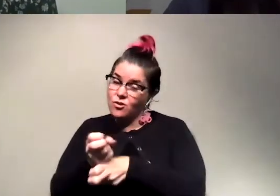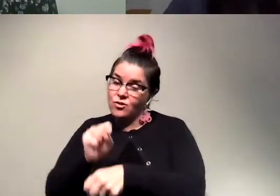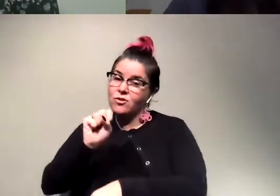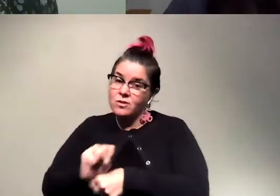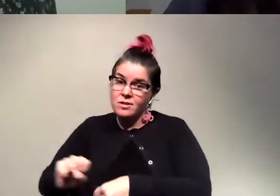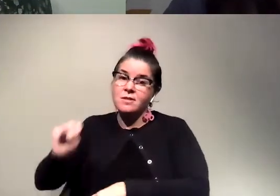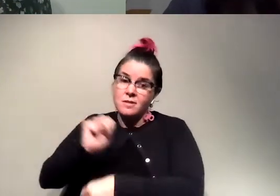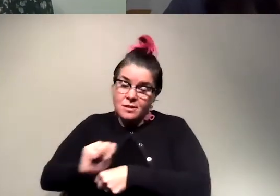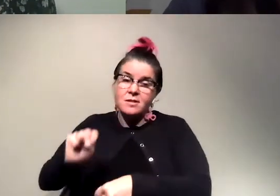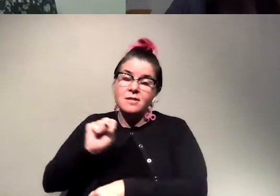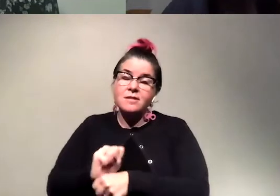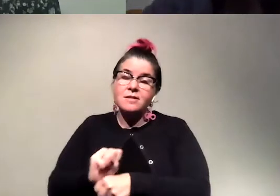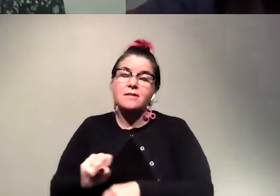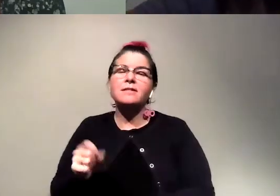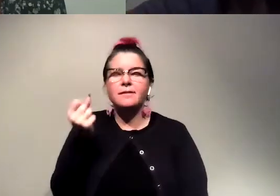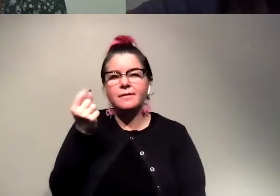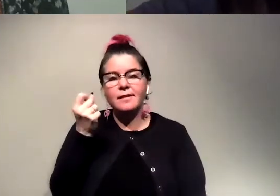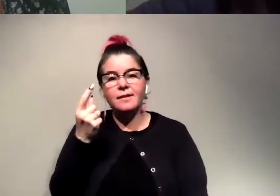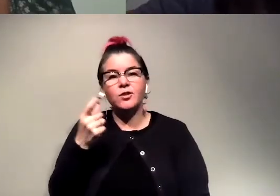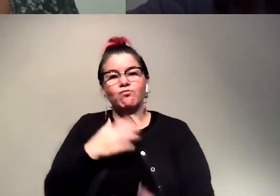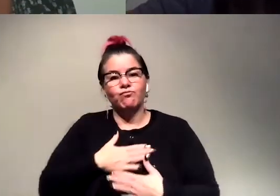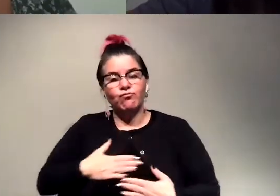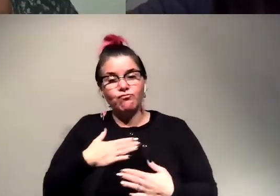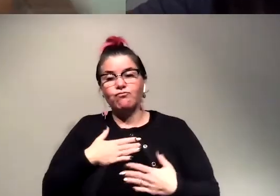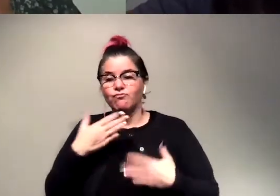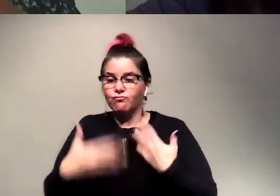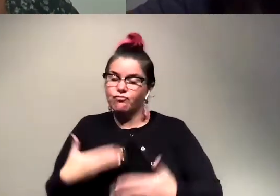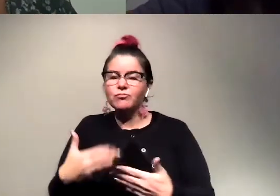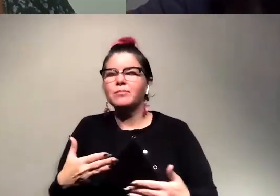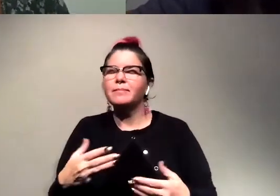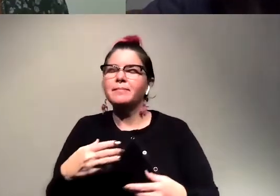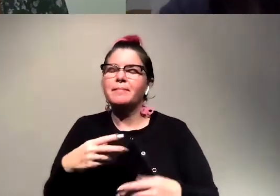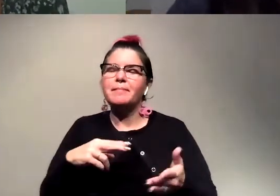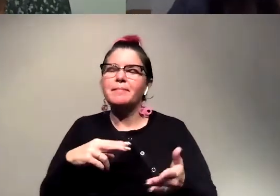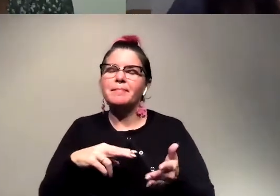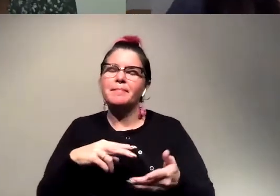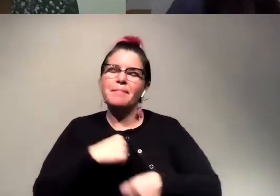but when you're doing something that you like doing, it makes doing the hard work easier.